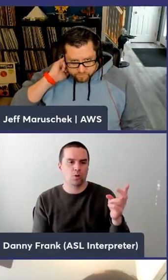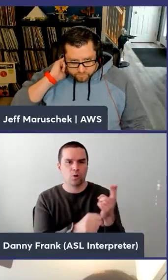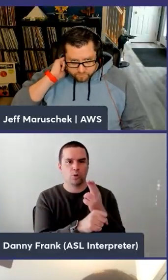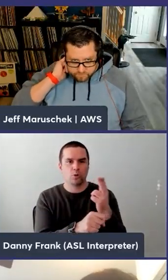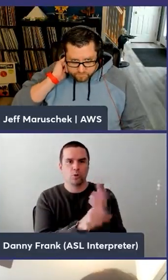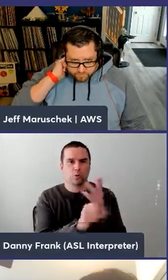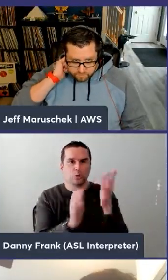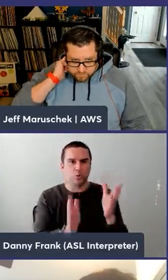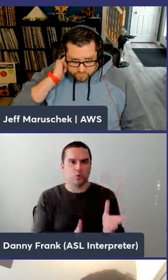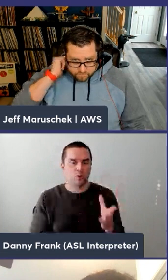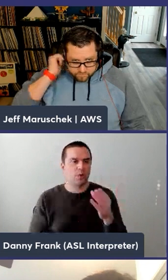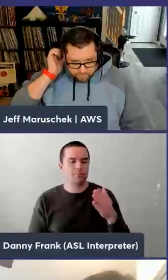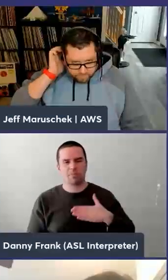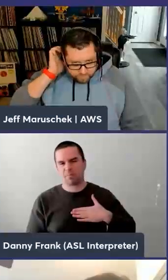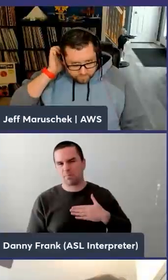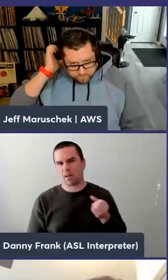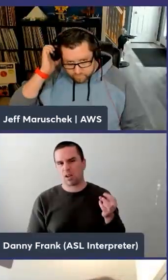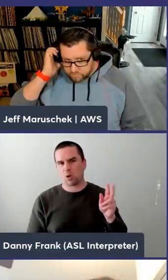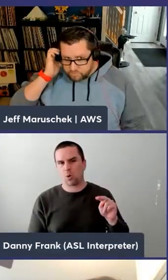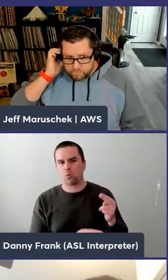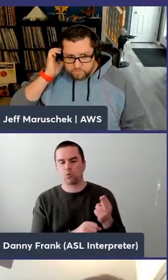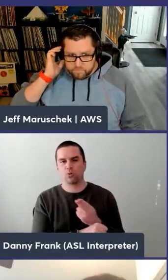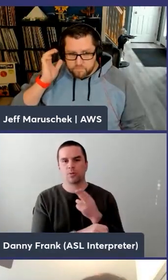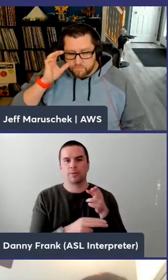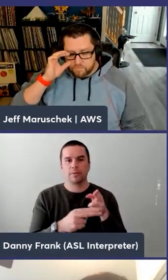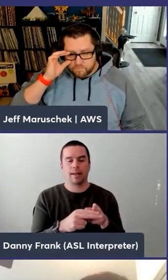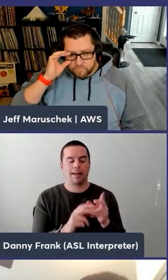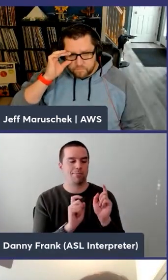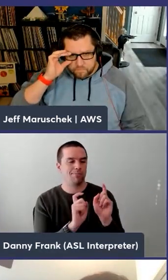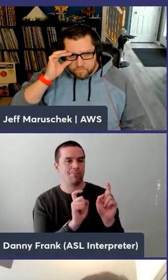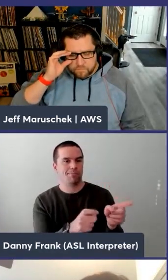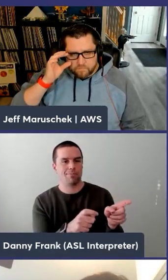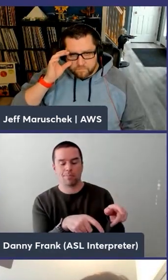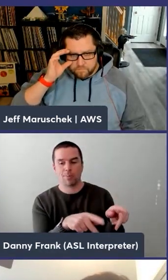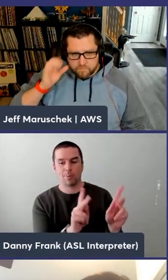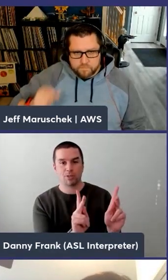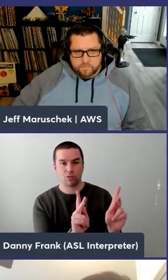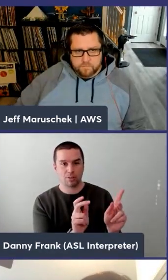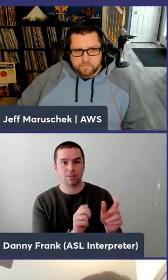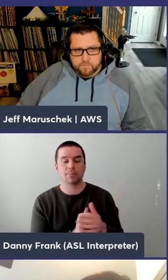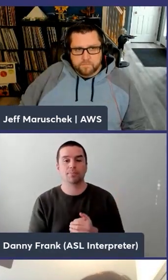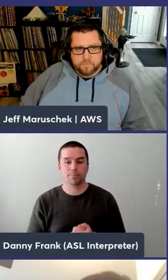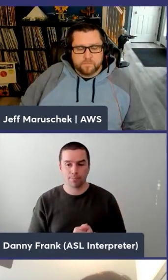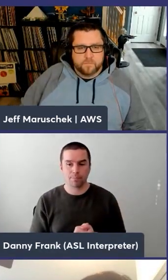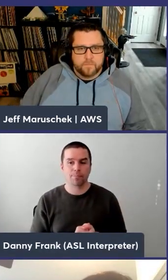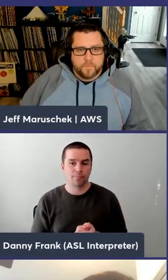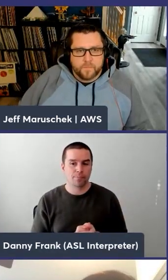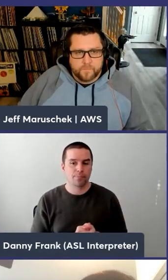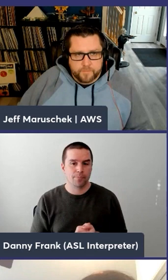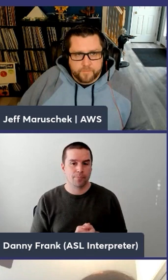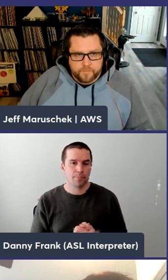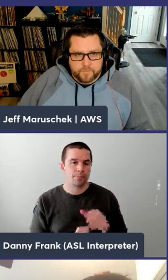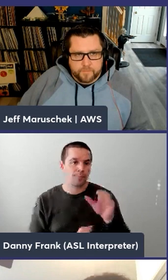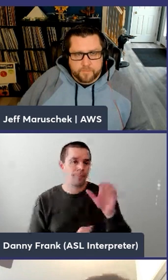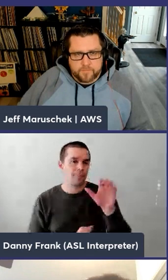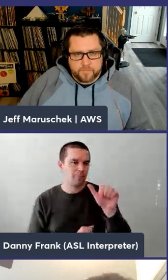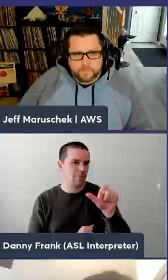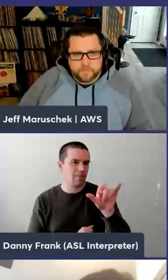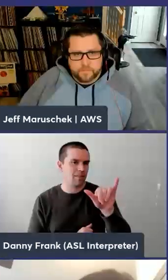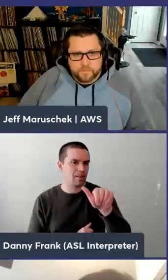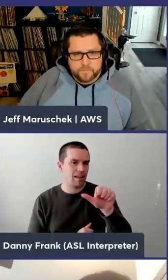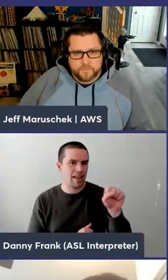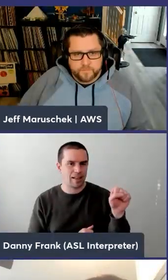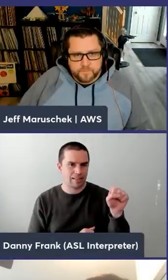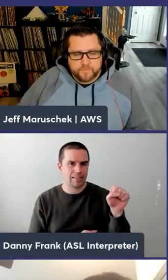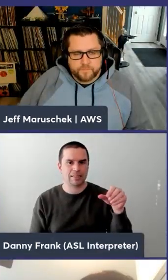own username. And then we grant permissions, right? Which is the alias and the templates. It's one